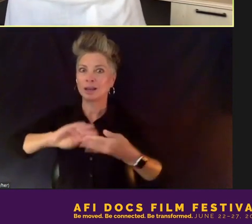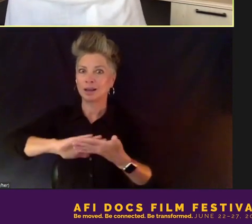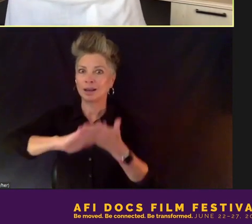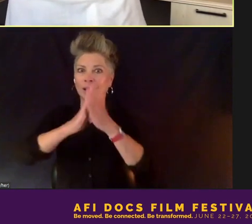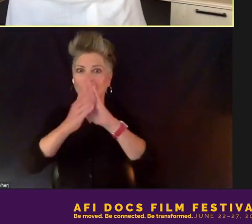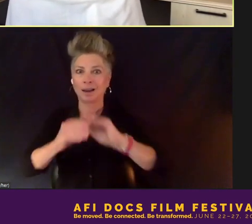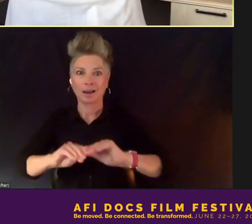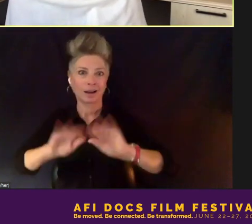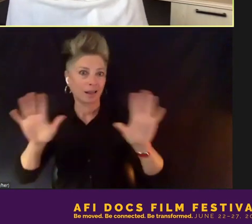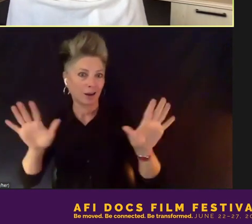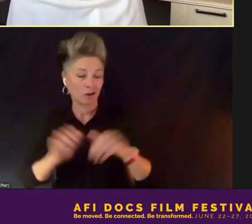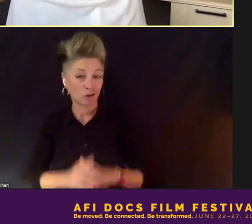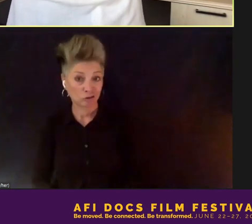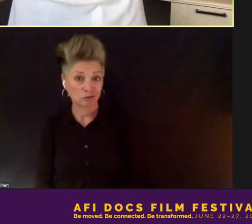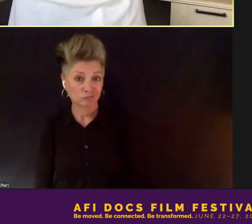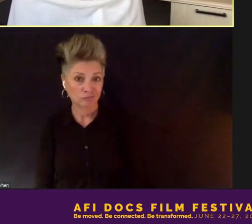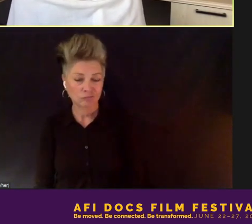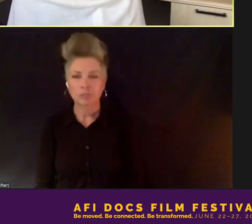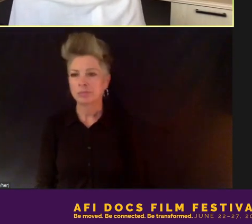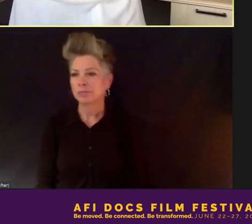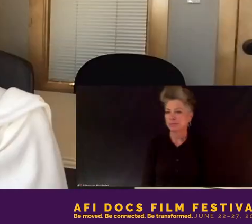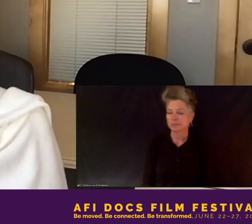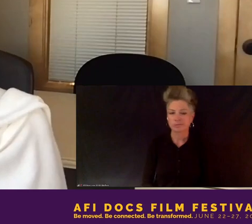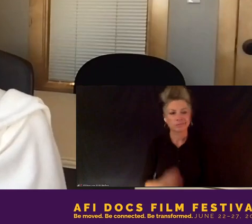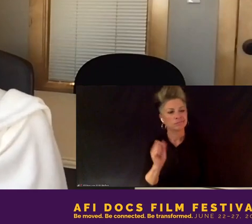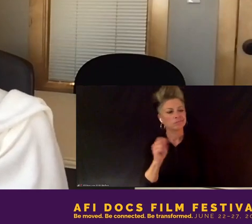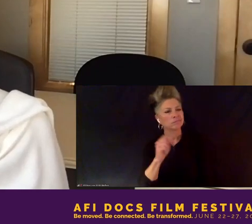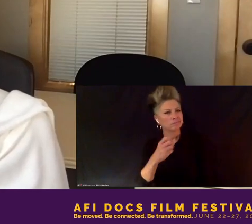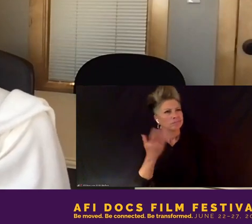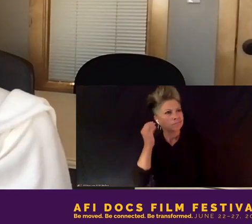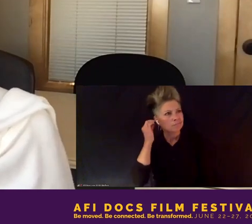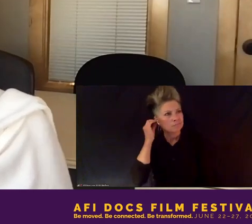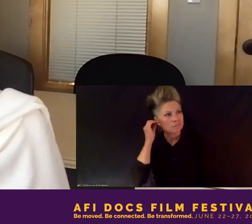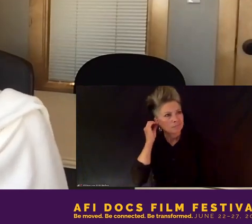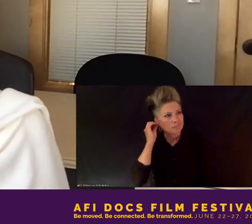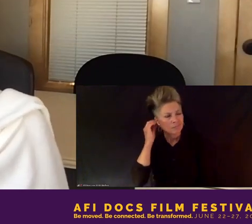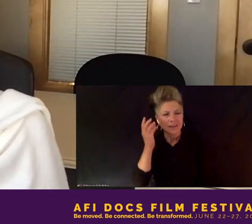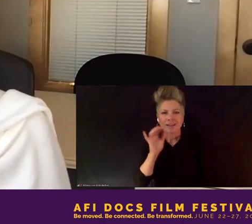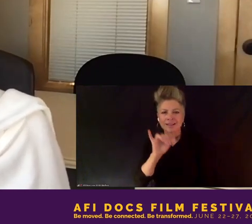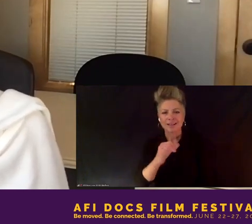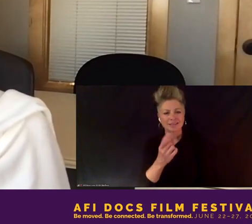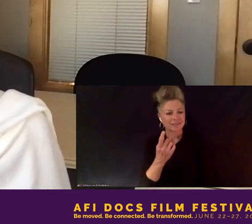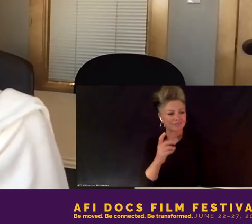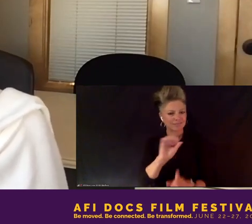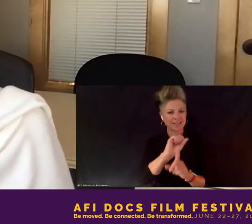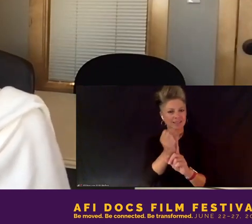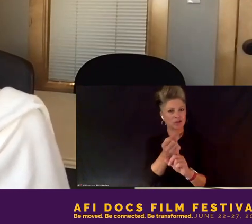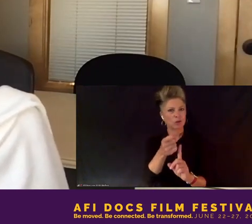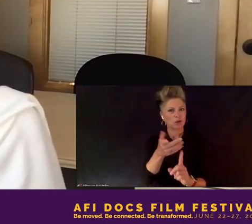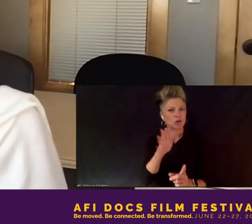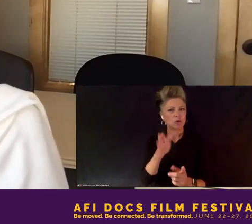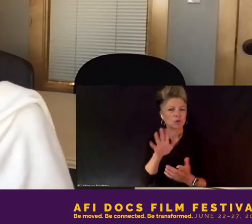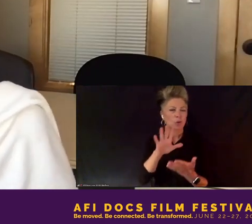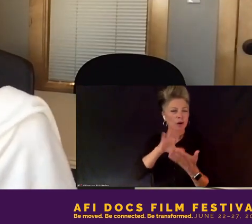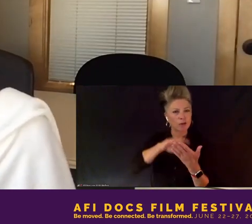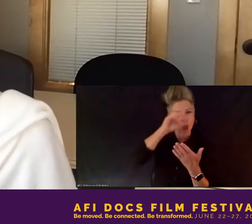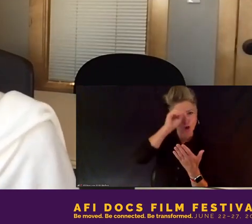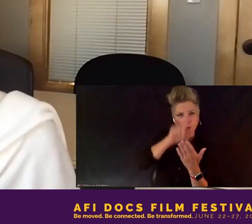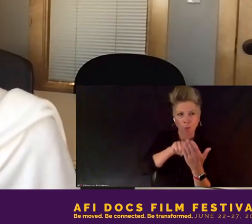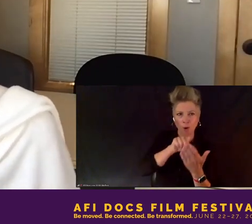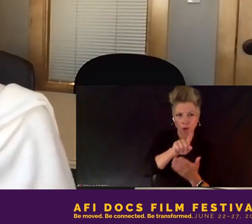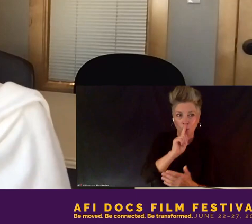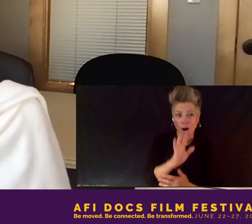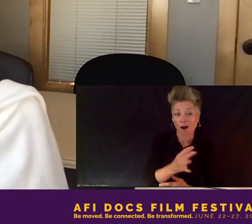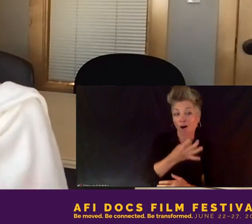Yeah, I suppose, you know, it's one of these cases where you sort of learn what you're good at and what you're not good at,